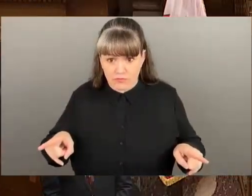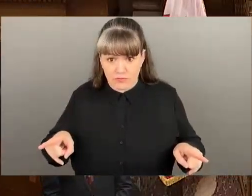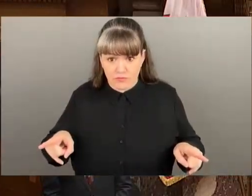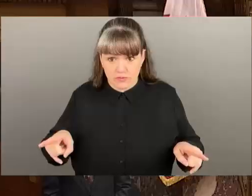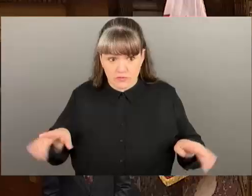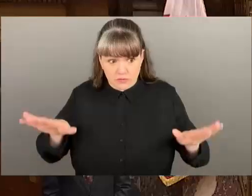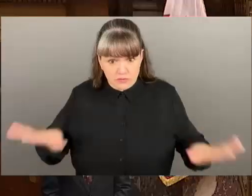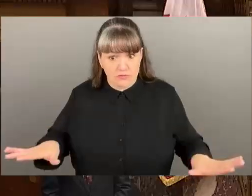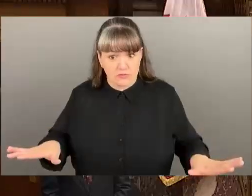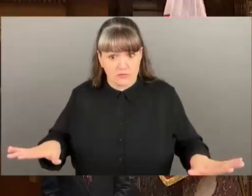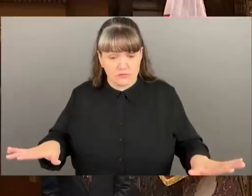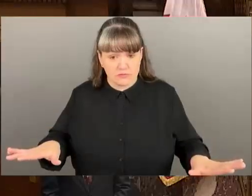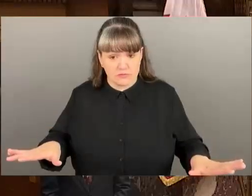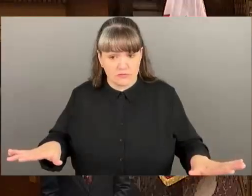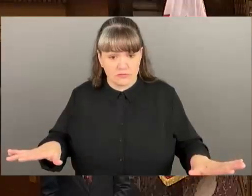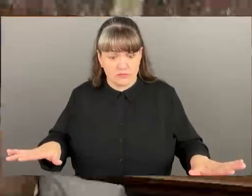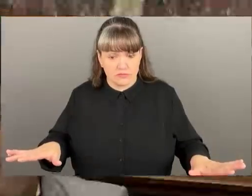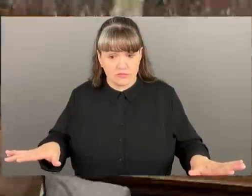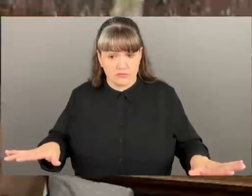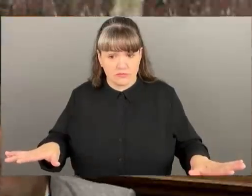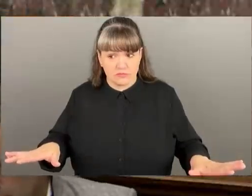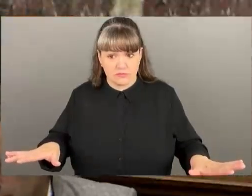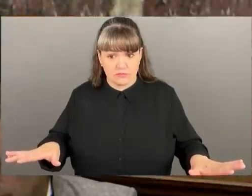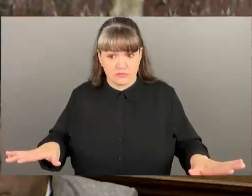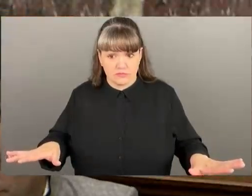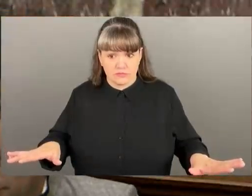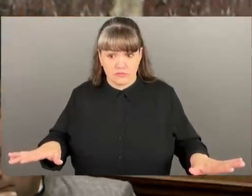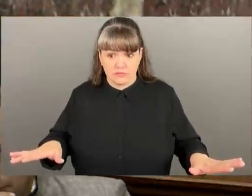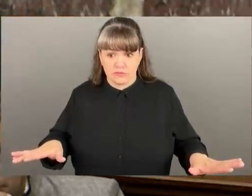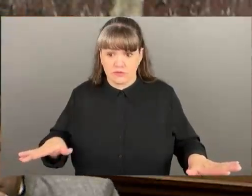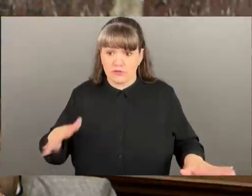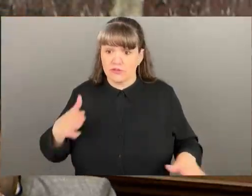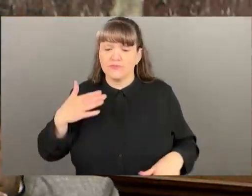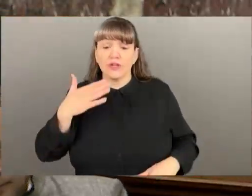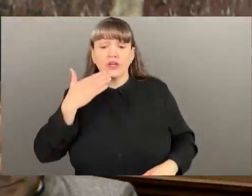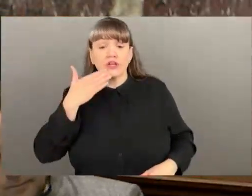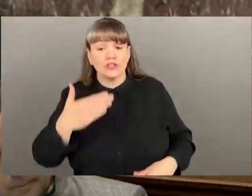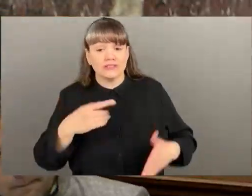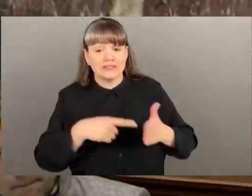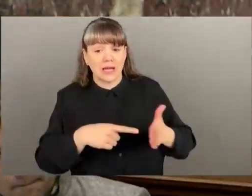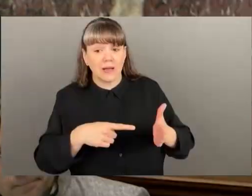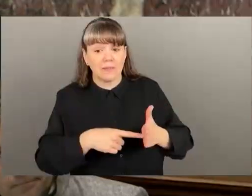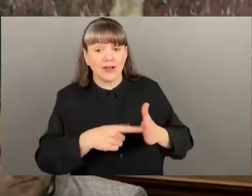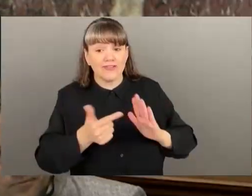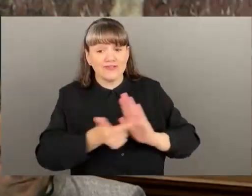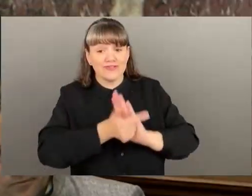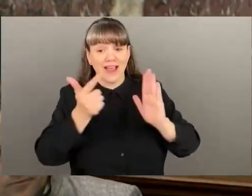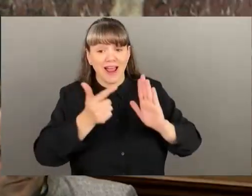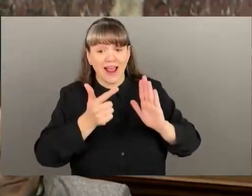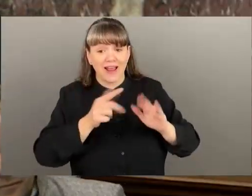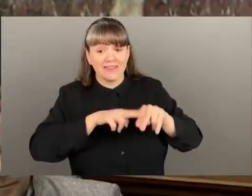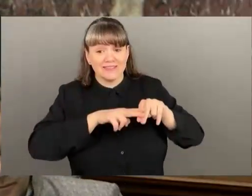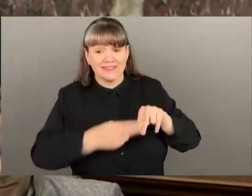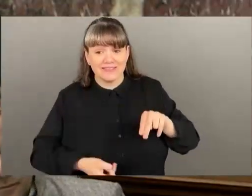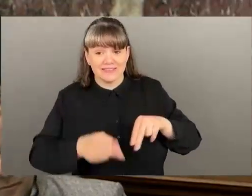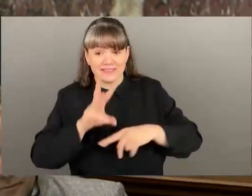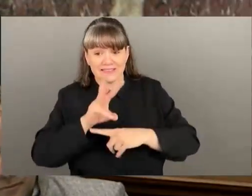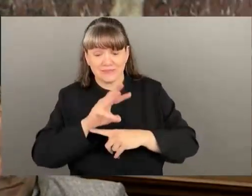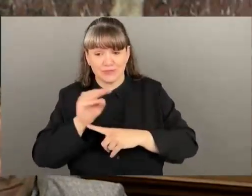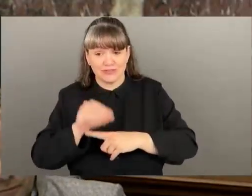That's a good example, because crime overall is down 6% and down 18%